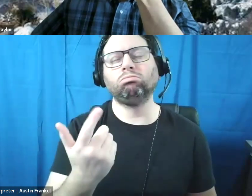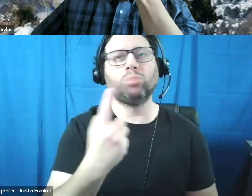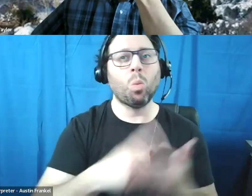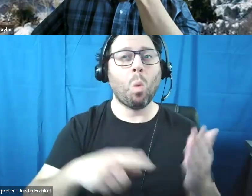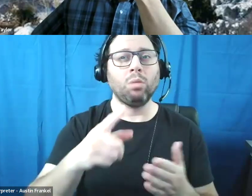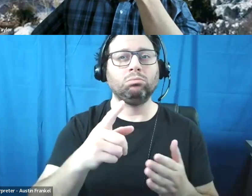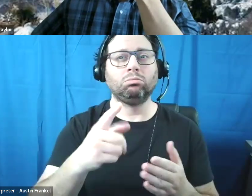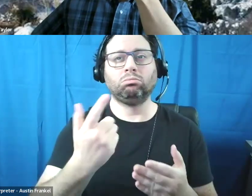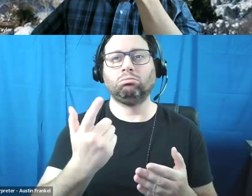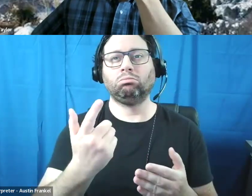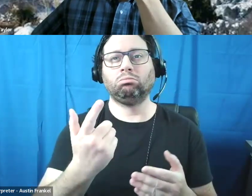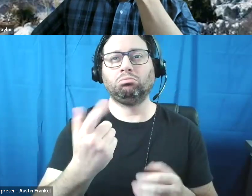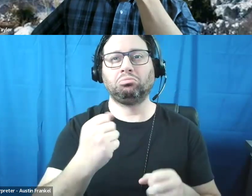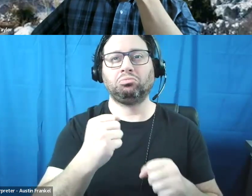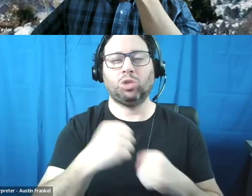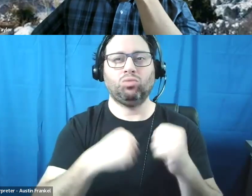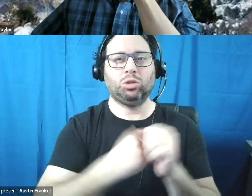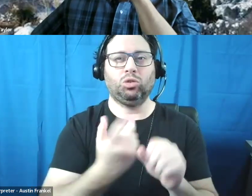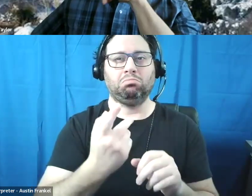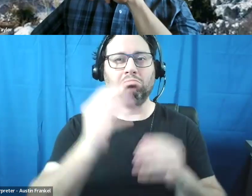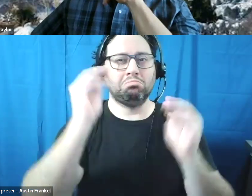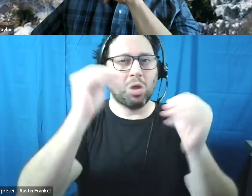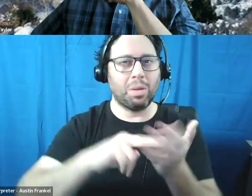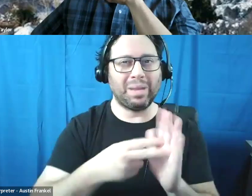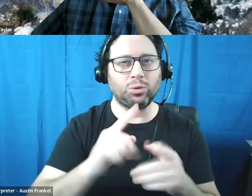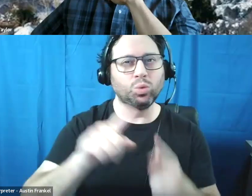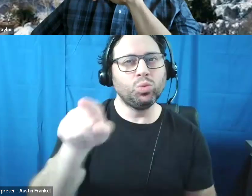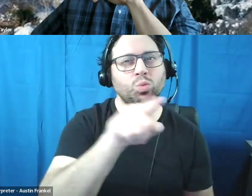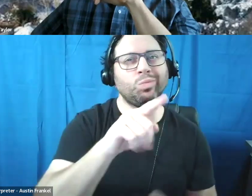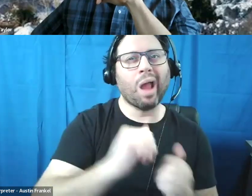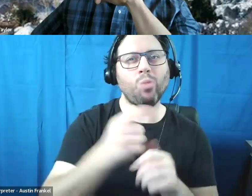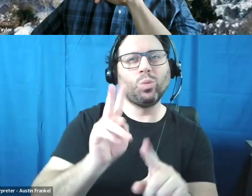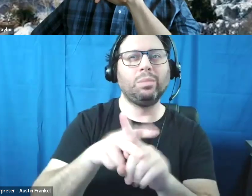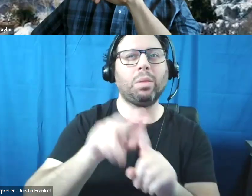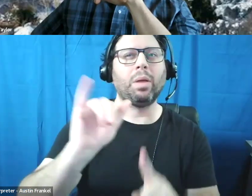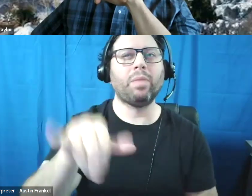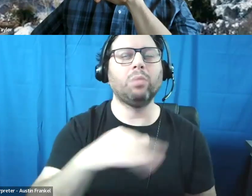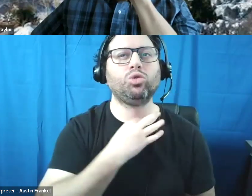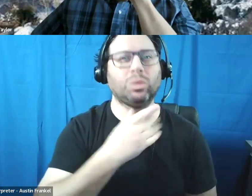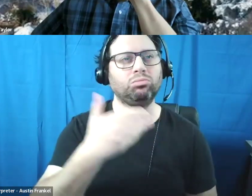does the structured mentoring mean to them and how they implement those?